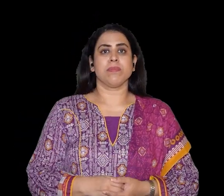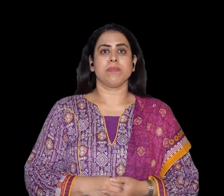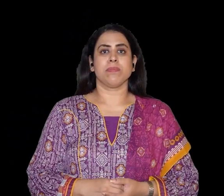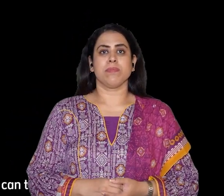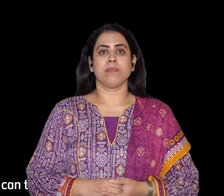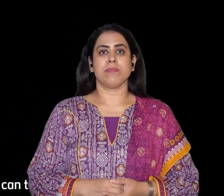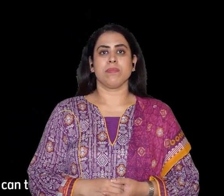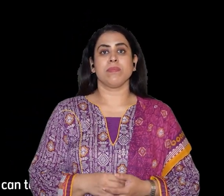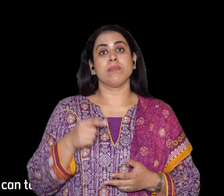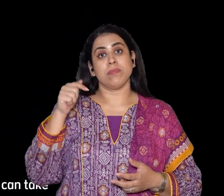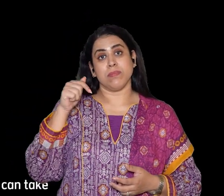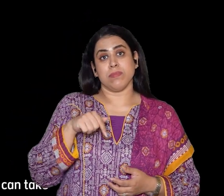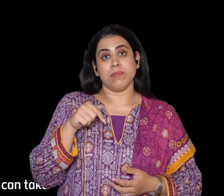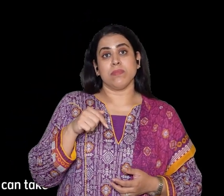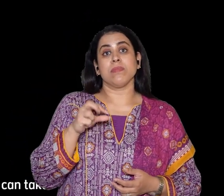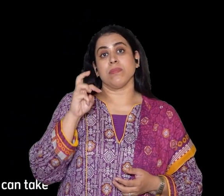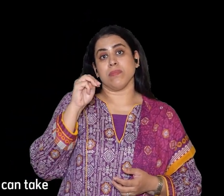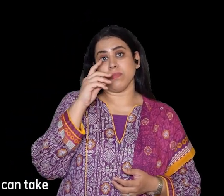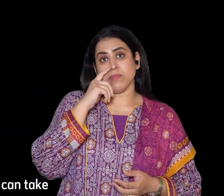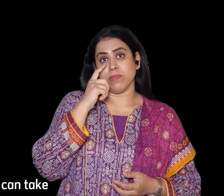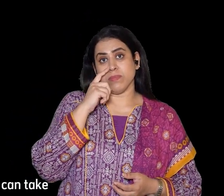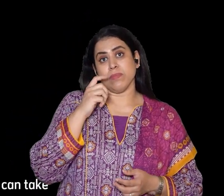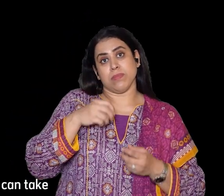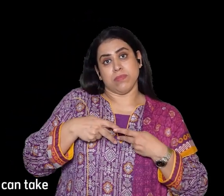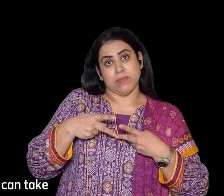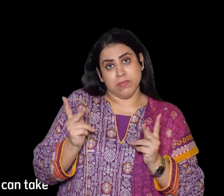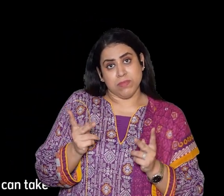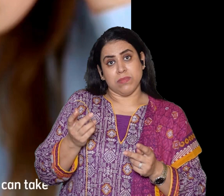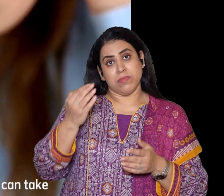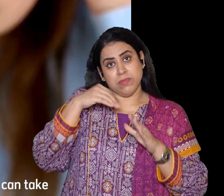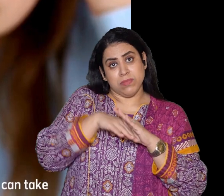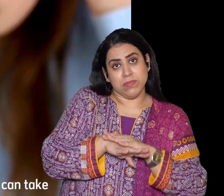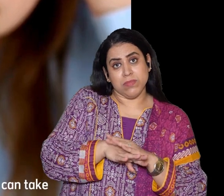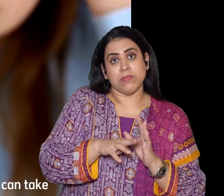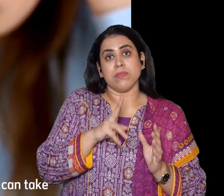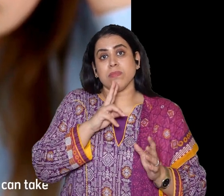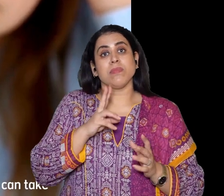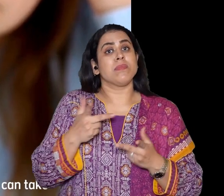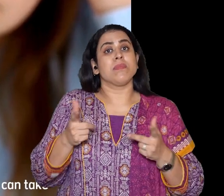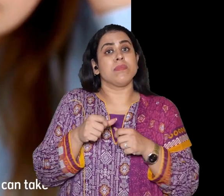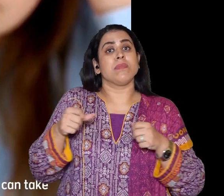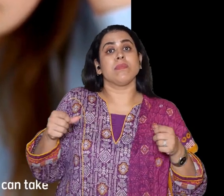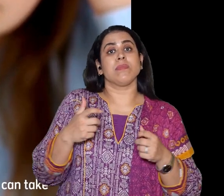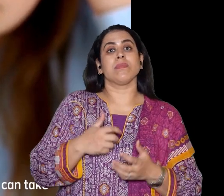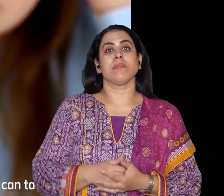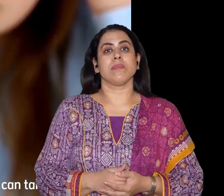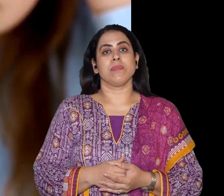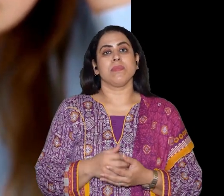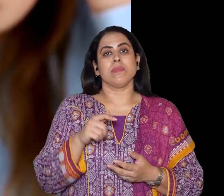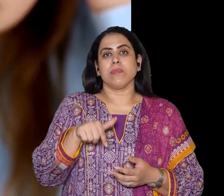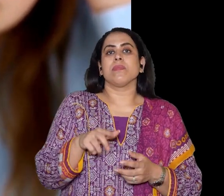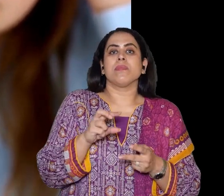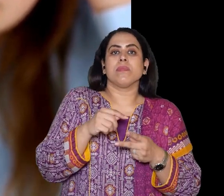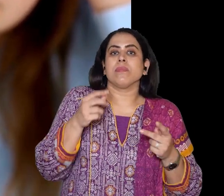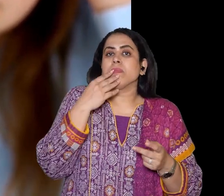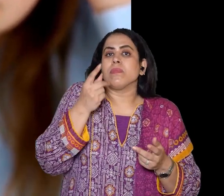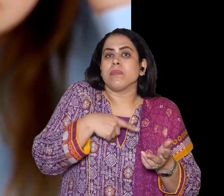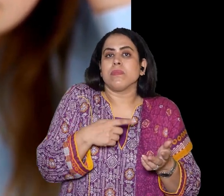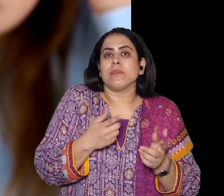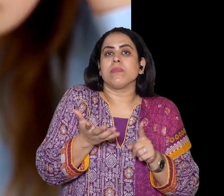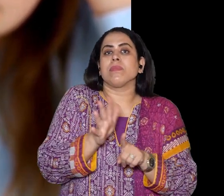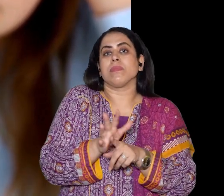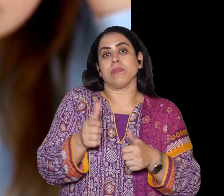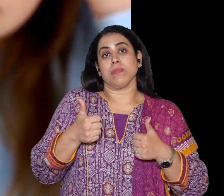complications. Today, Dr. Maria will share insights on the preventive measures we can take to manage